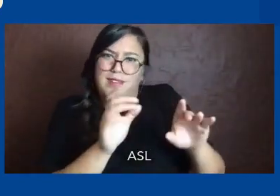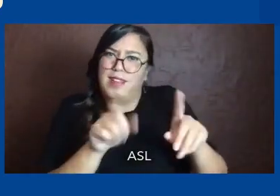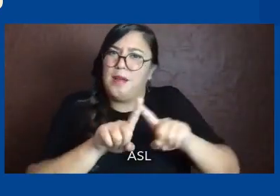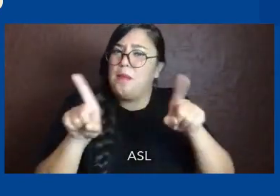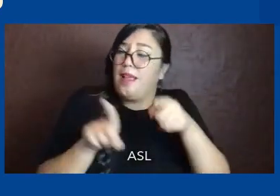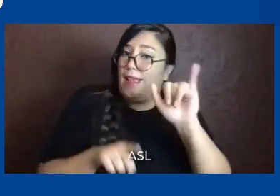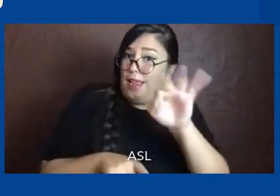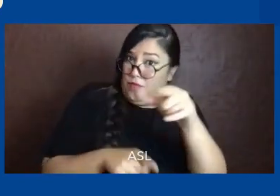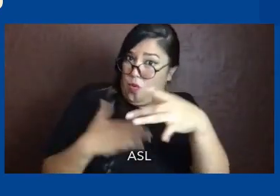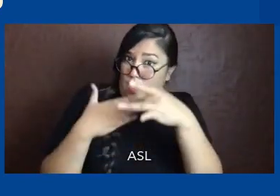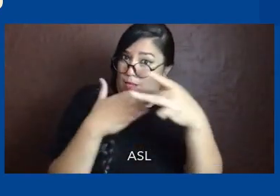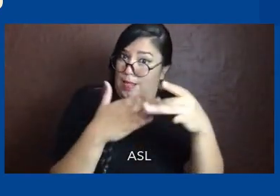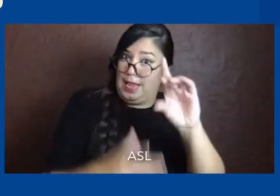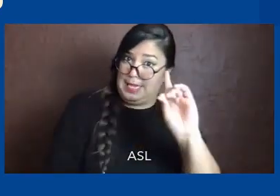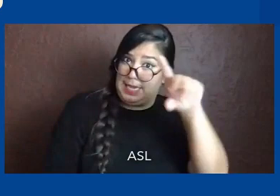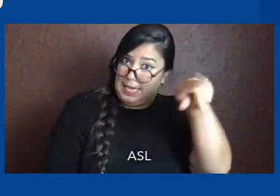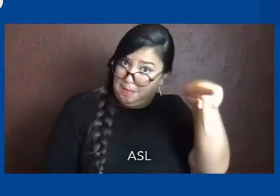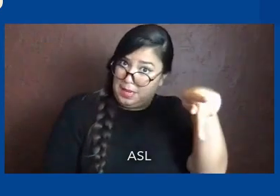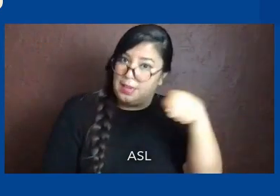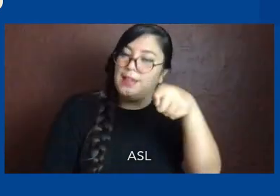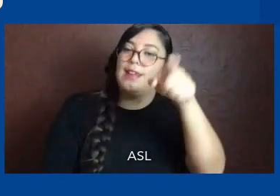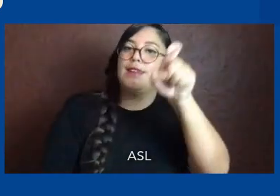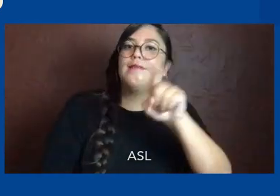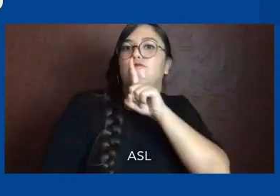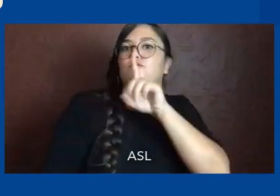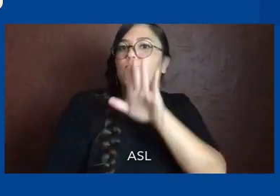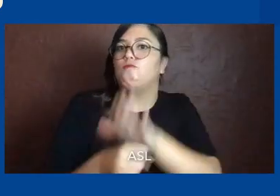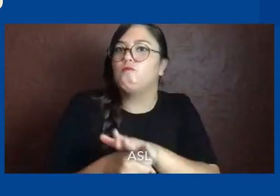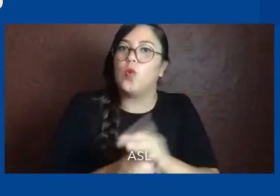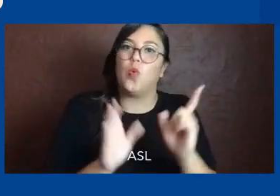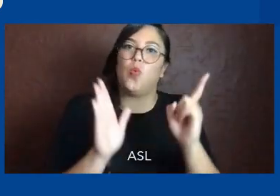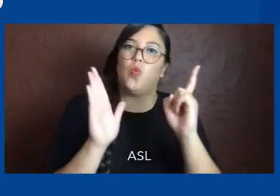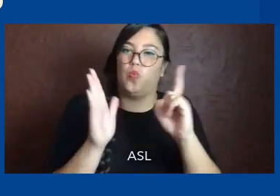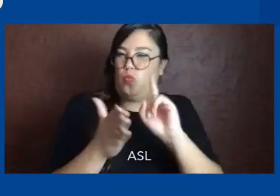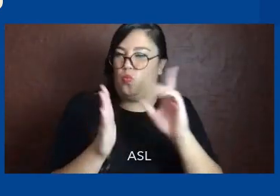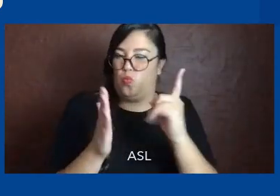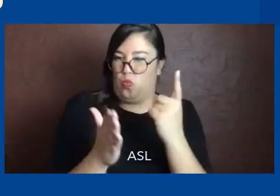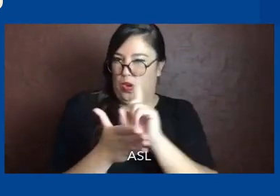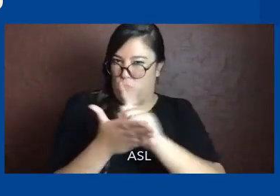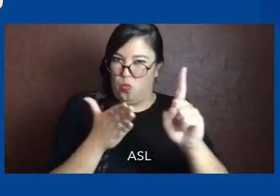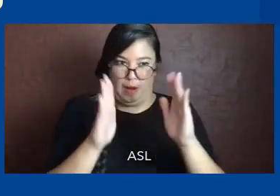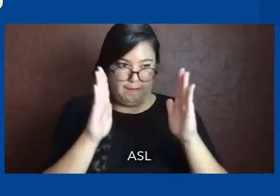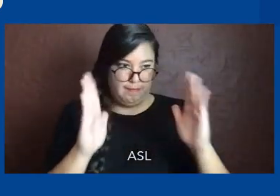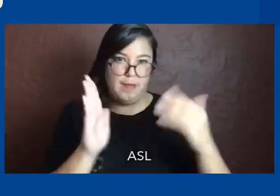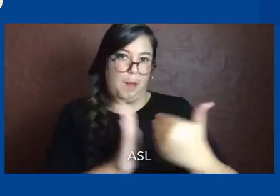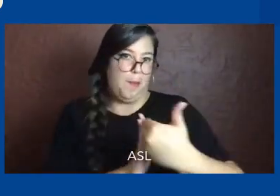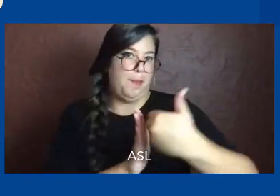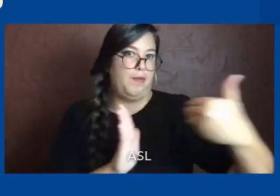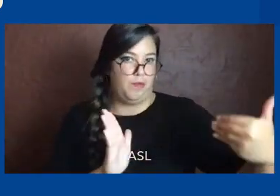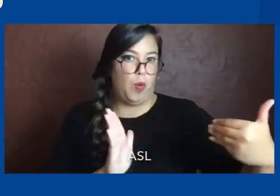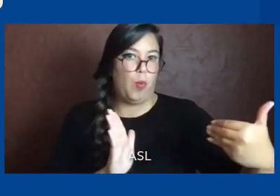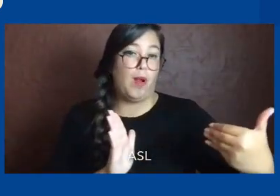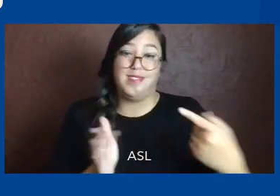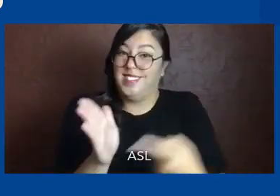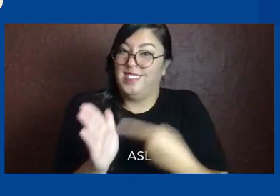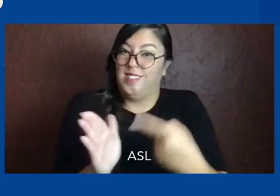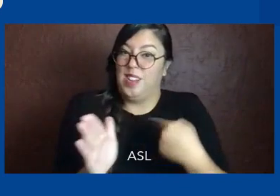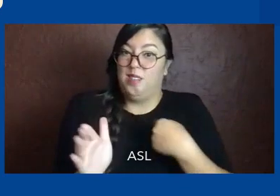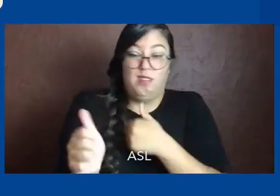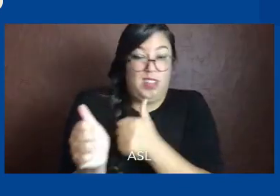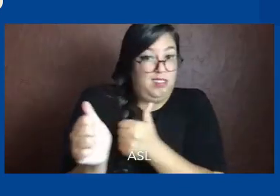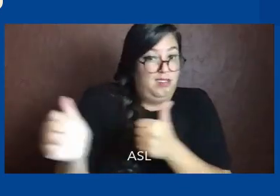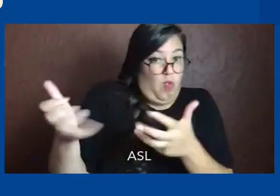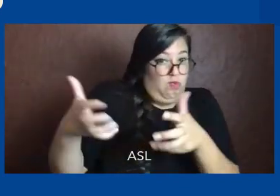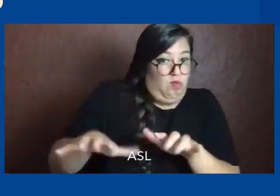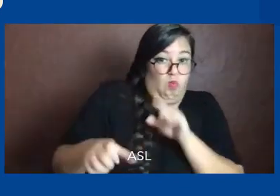need to dedicate, a week of prep time, in a way that you've been avoiding it. A lot of times, I think the kind of appeal of